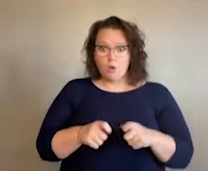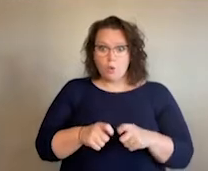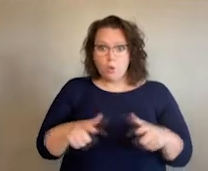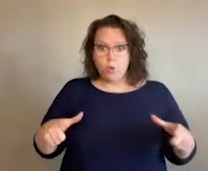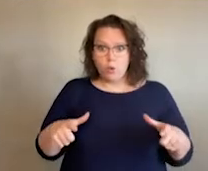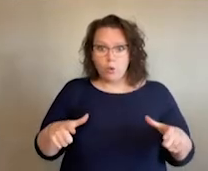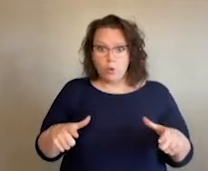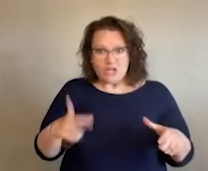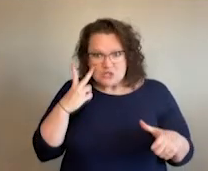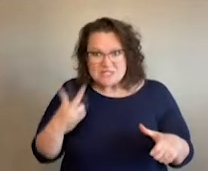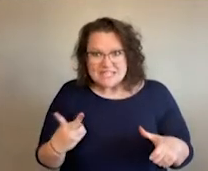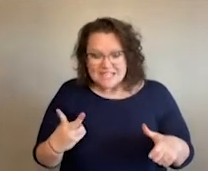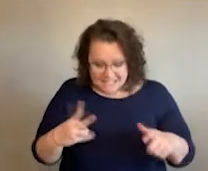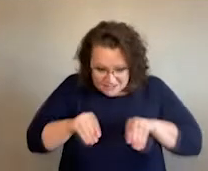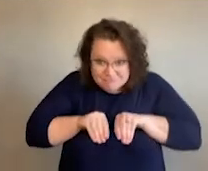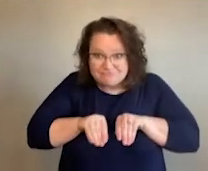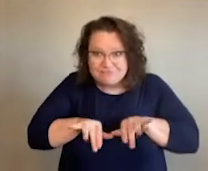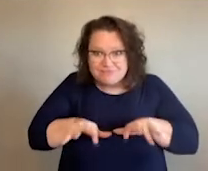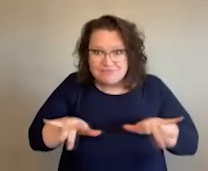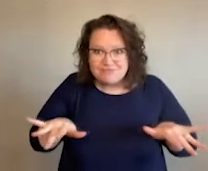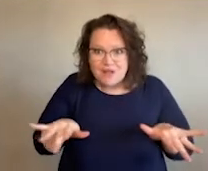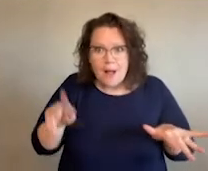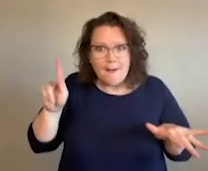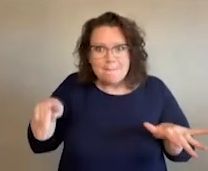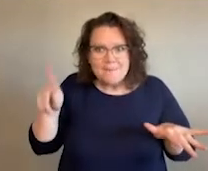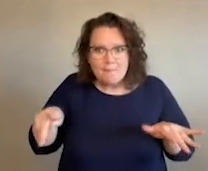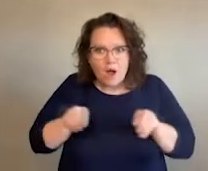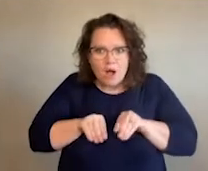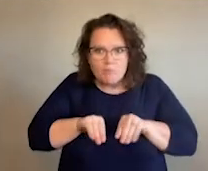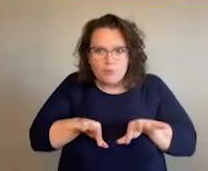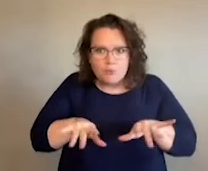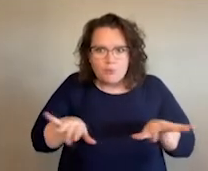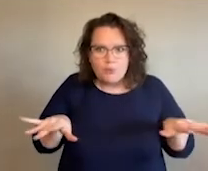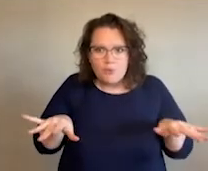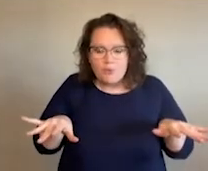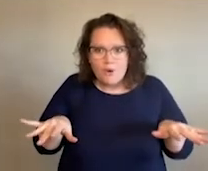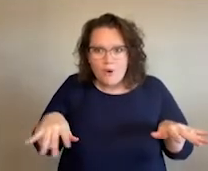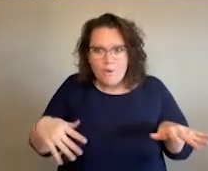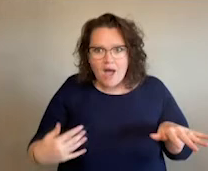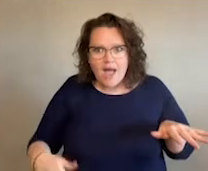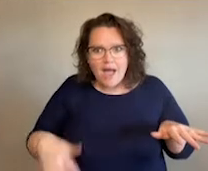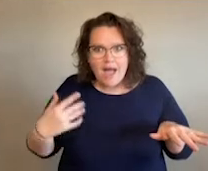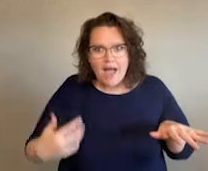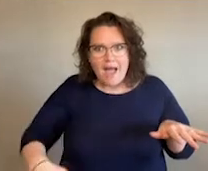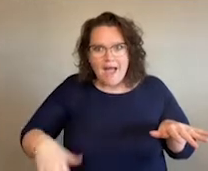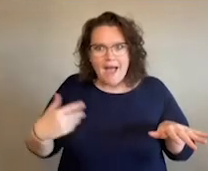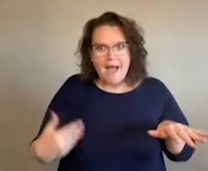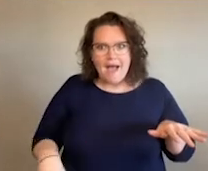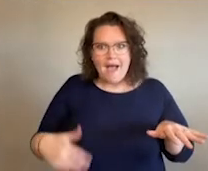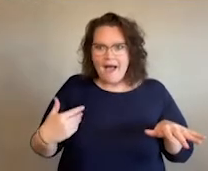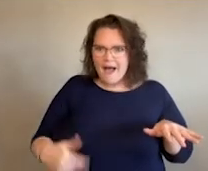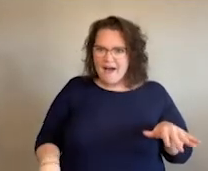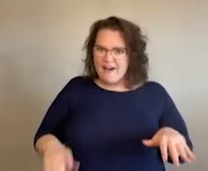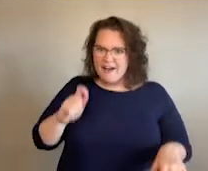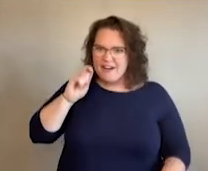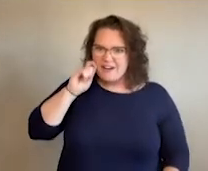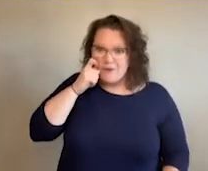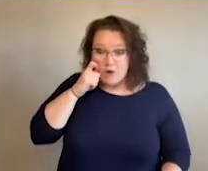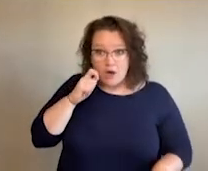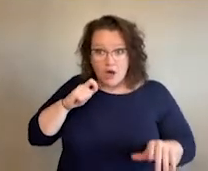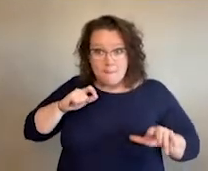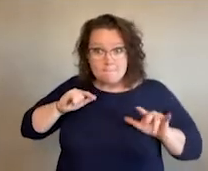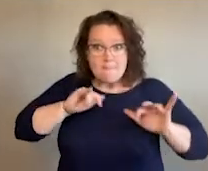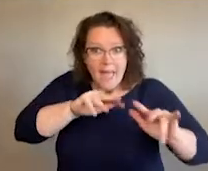Did you see that? The pepper moved away. Is that